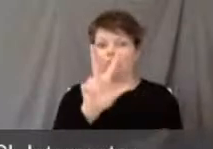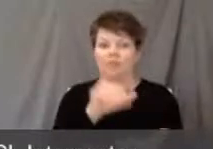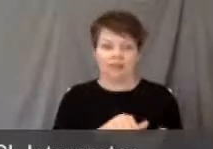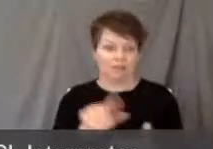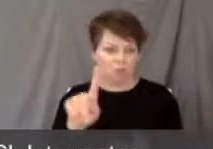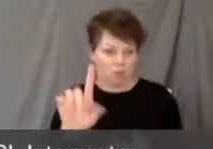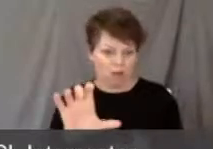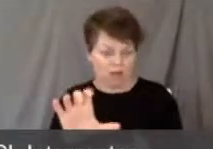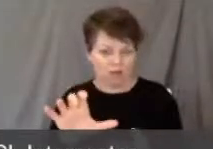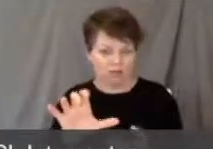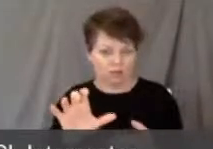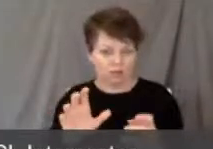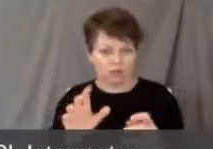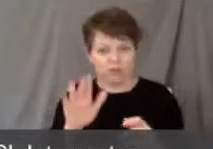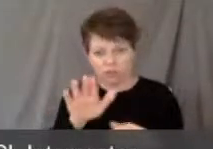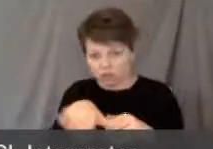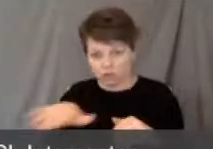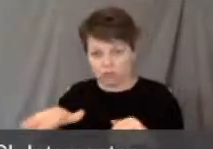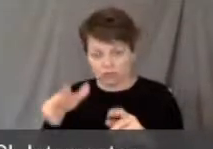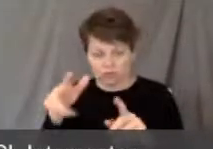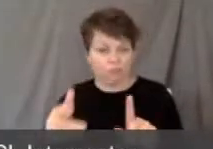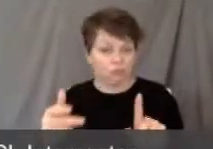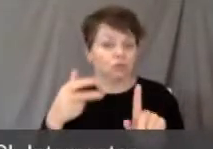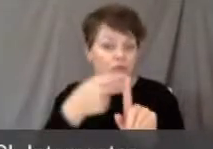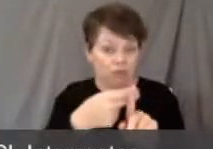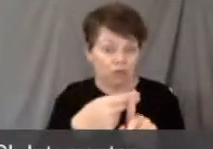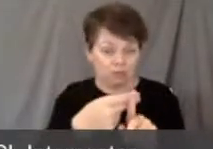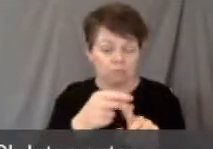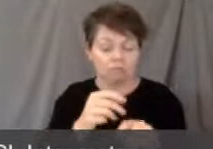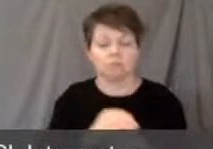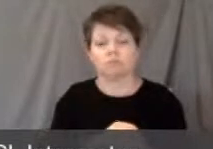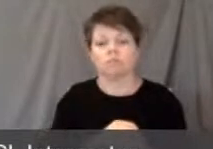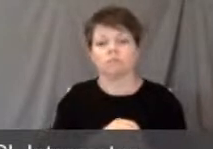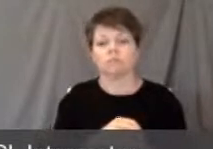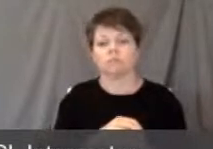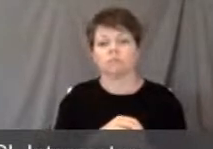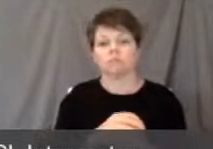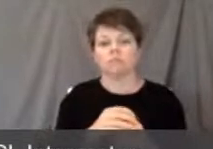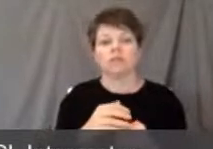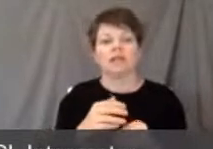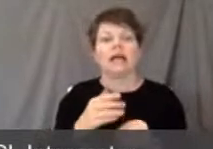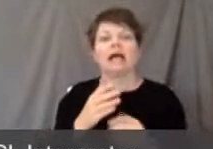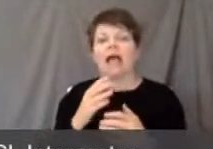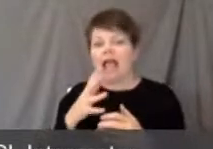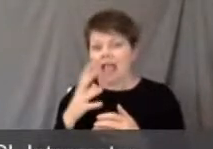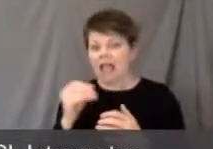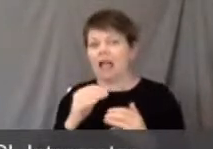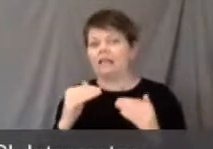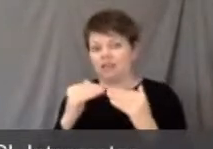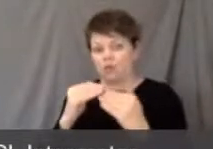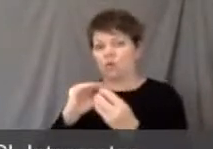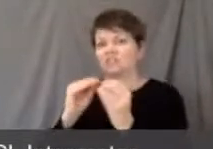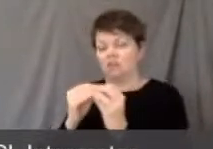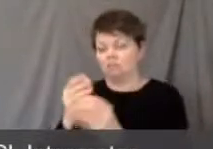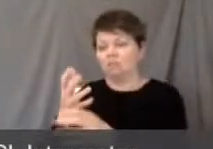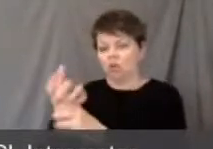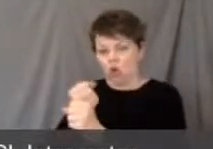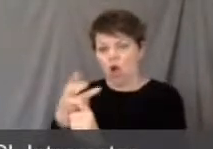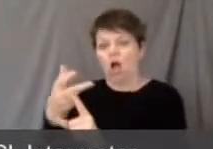who received the actual vaccine, and there was equivalent amount of placebo. They